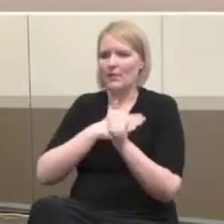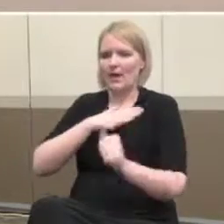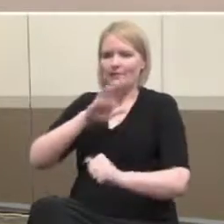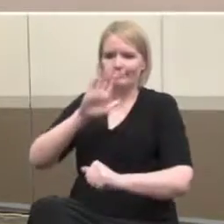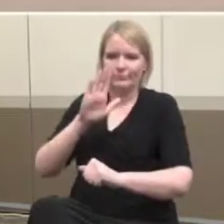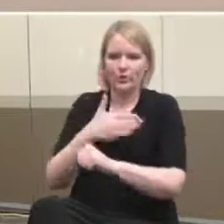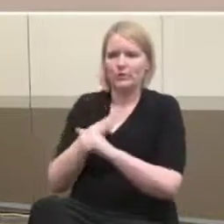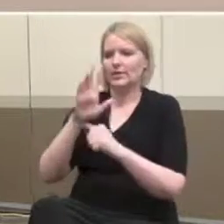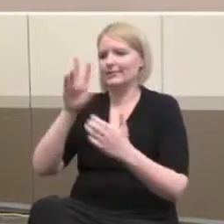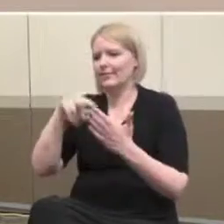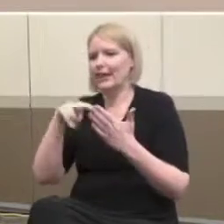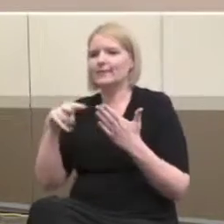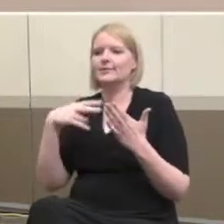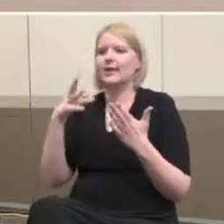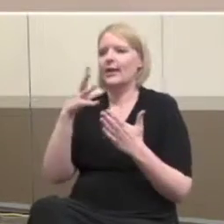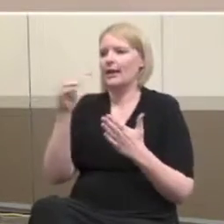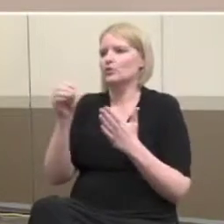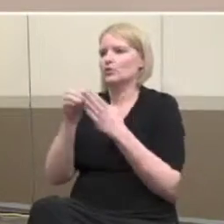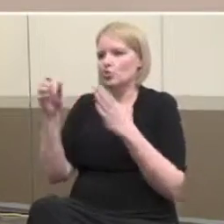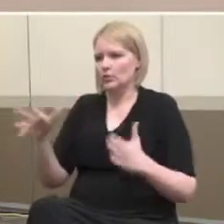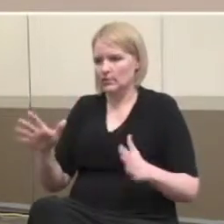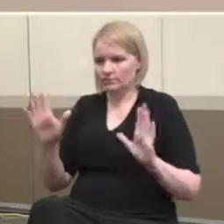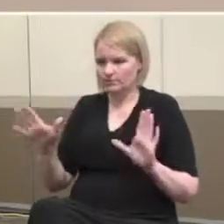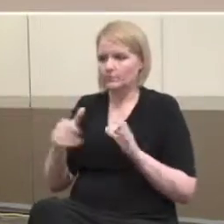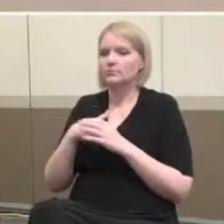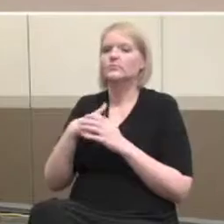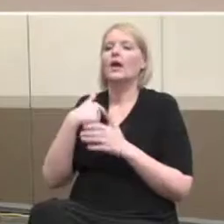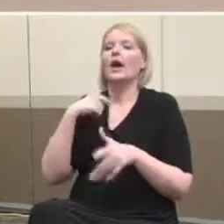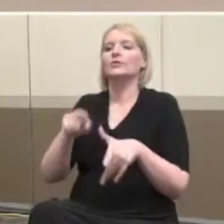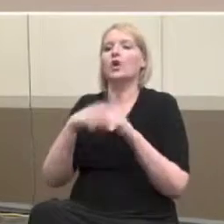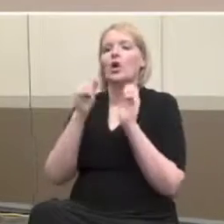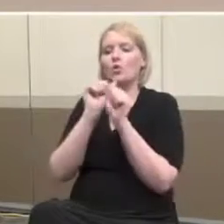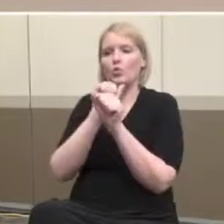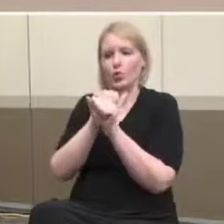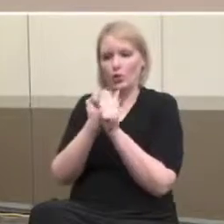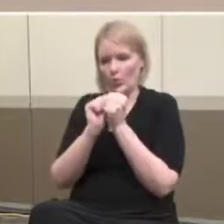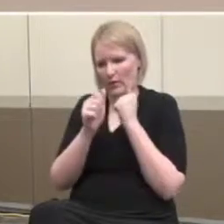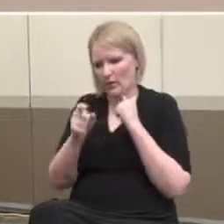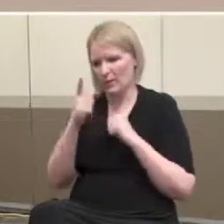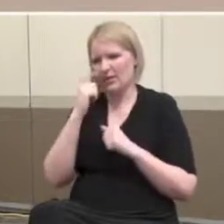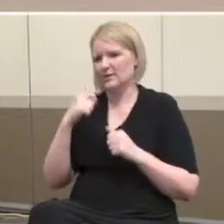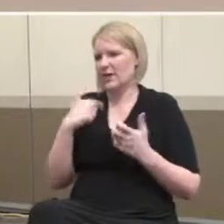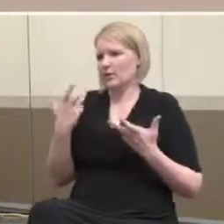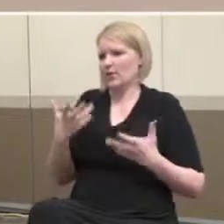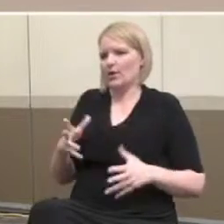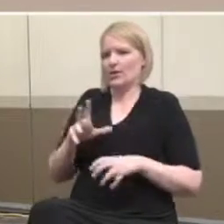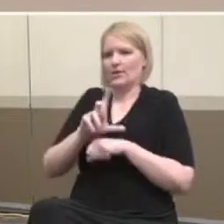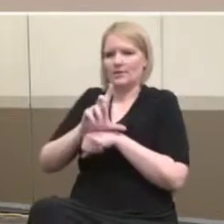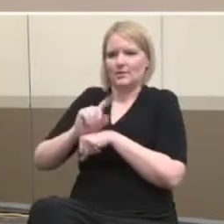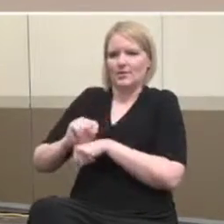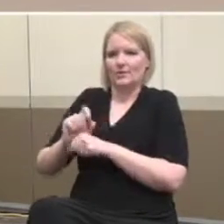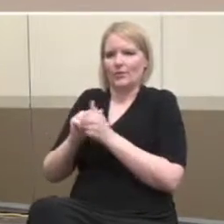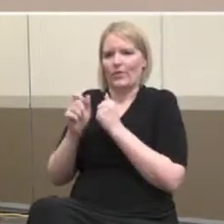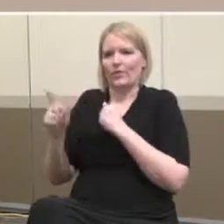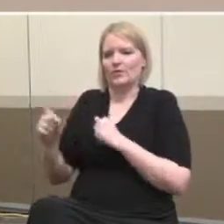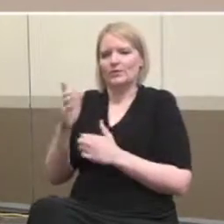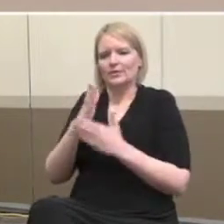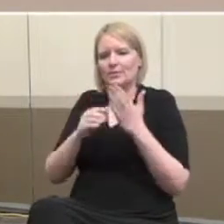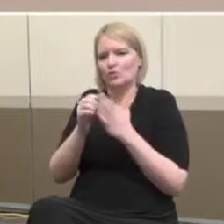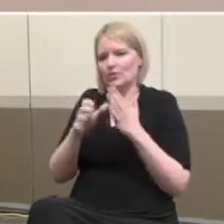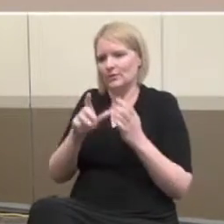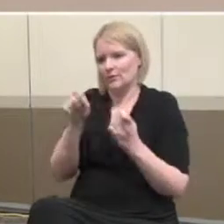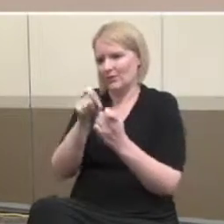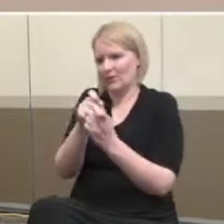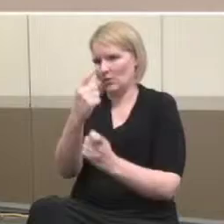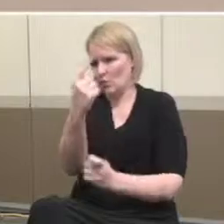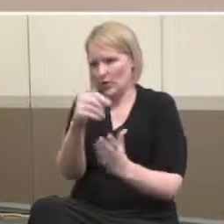music-y background and with my students. So I started working with her because I was already consulting with her on some of our students, specifically one who